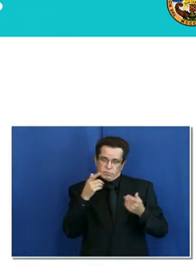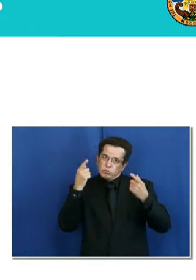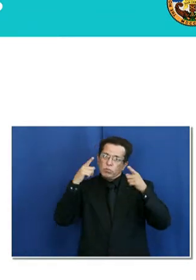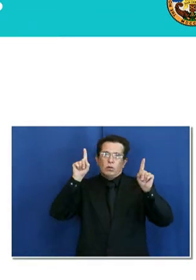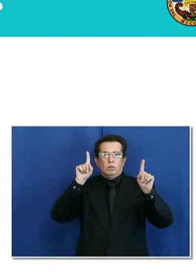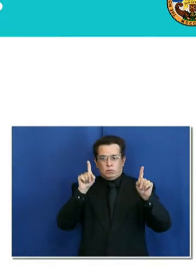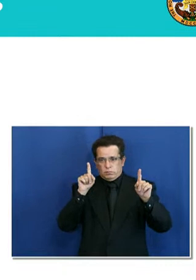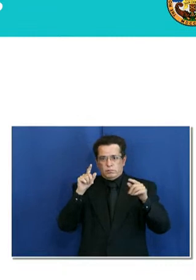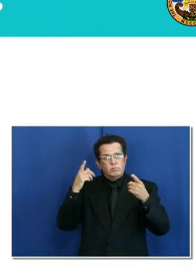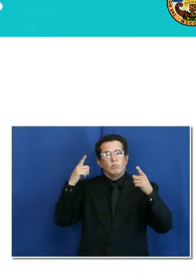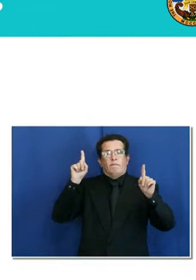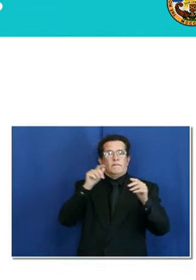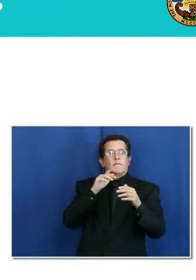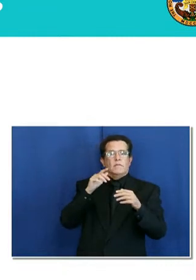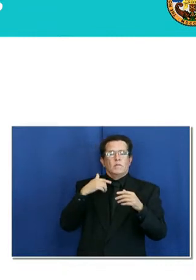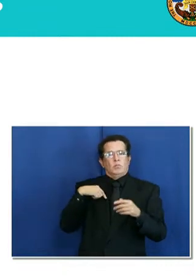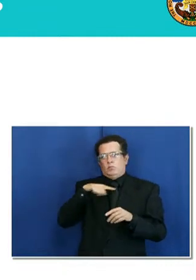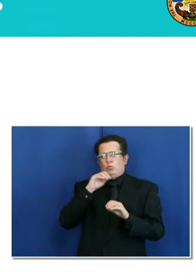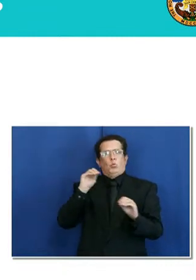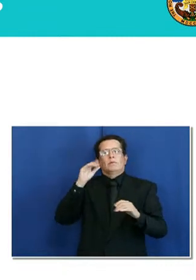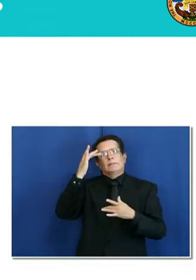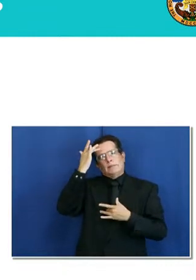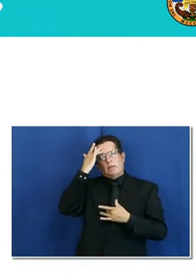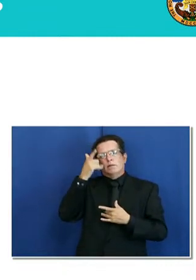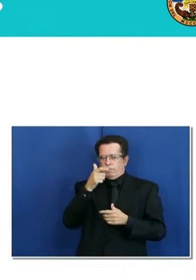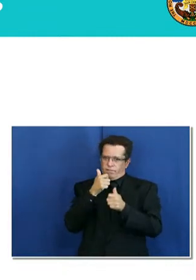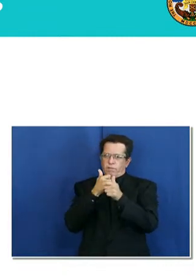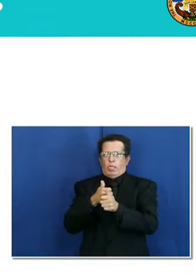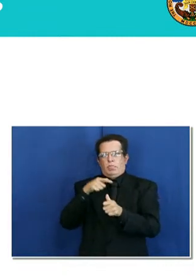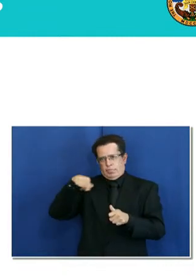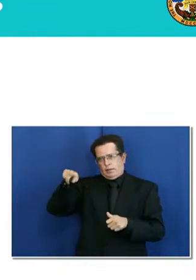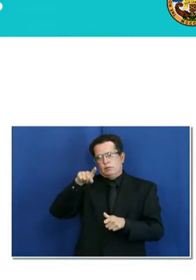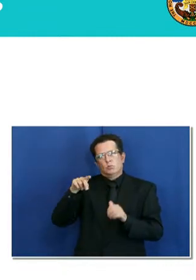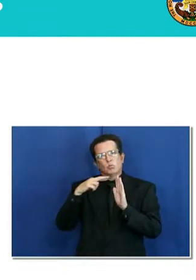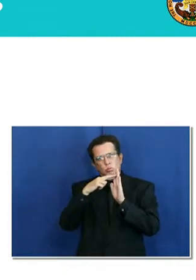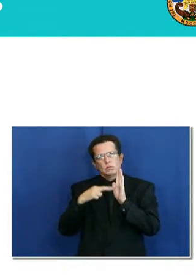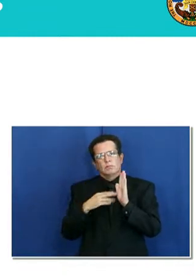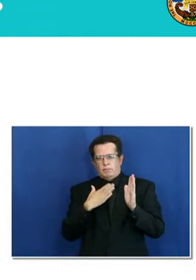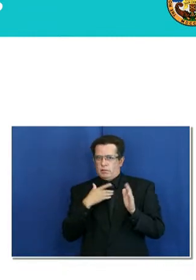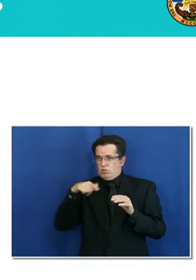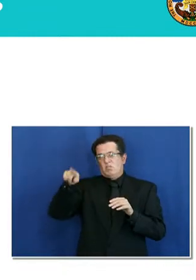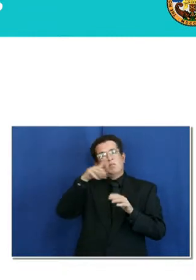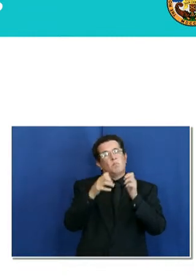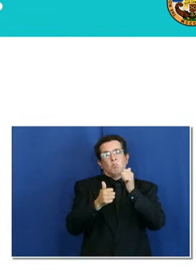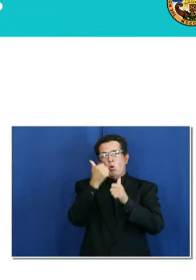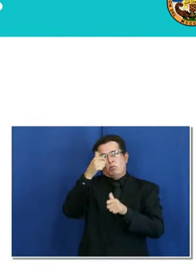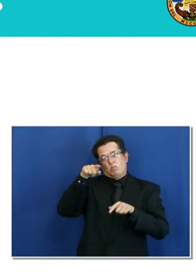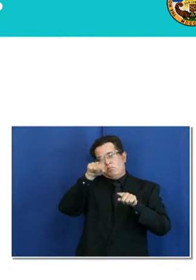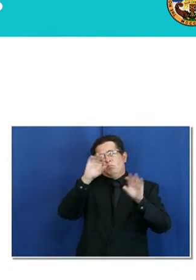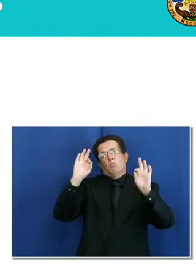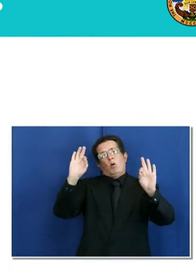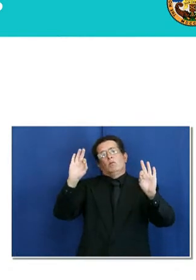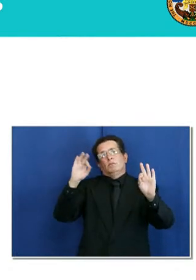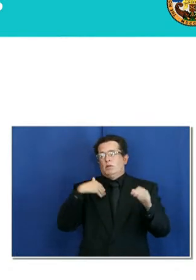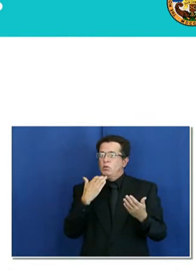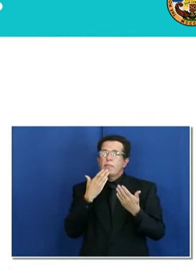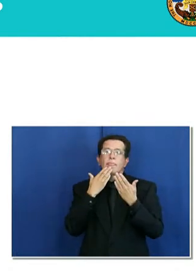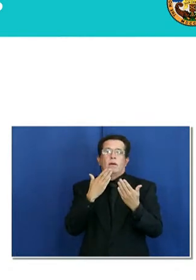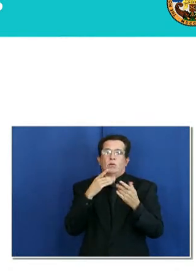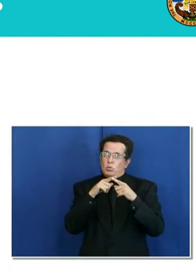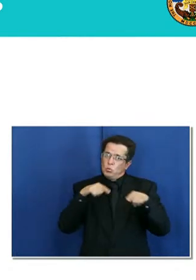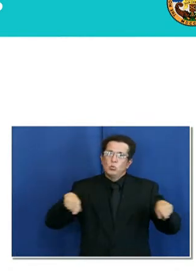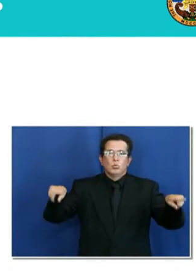pandemic requires that we all do our part and play our role. The majority of San Diegans are doing just that. And I'd like to give